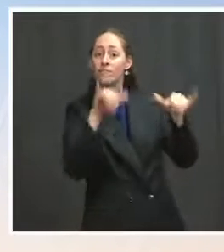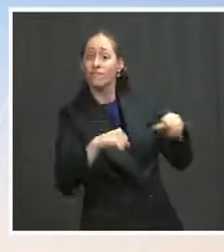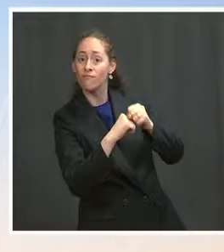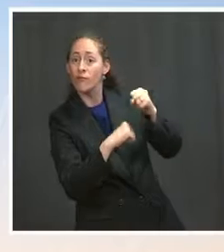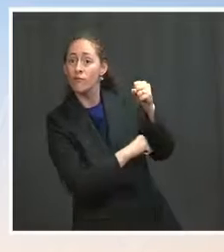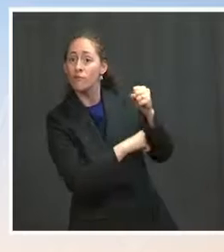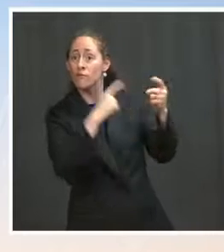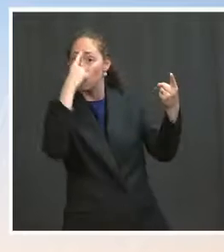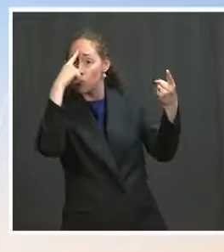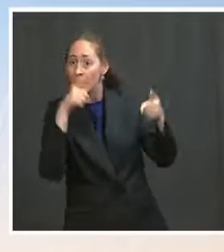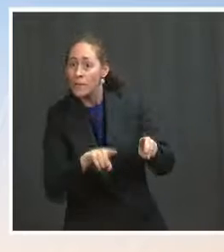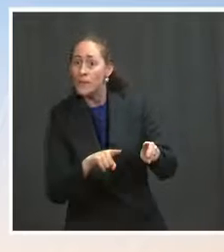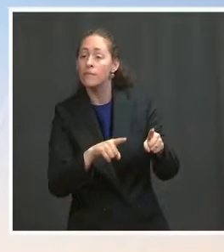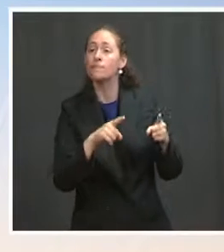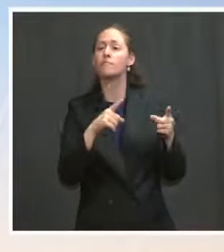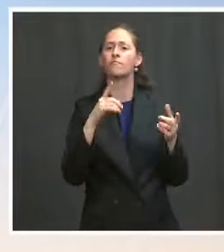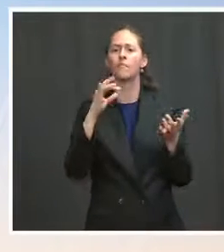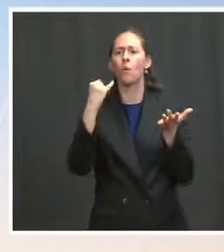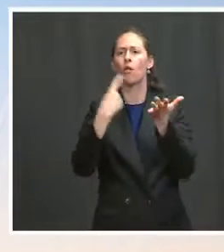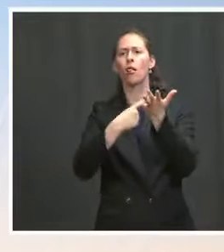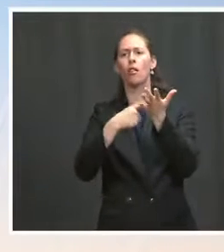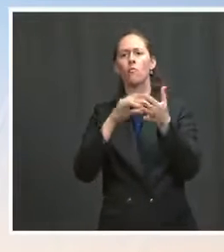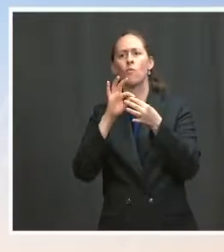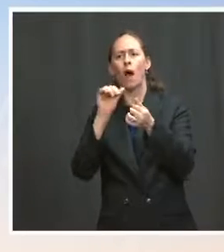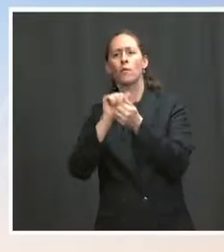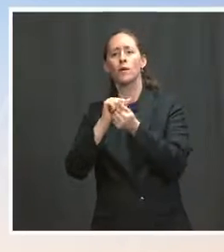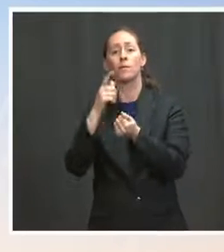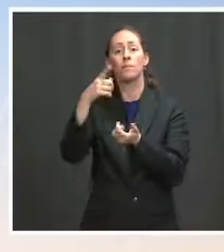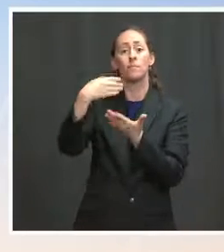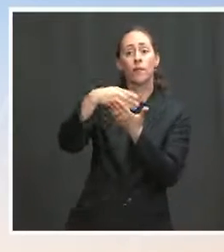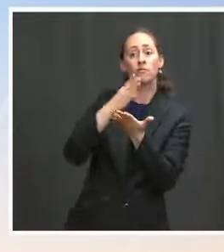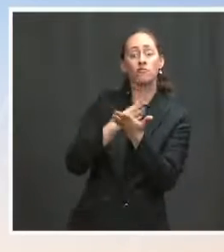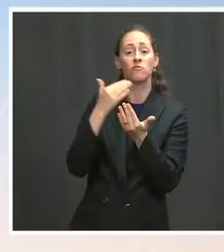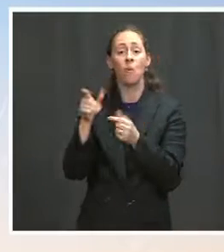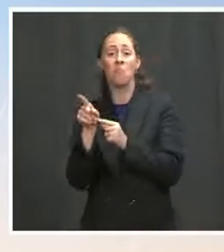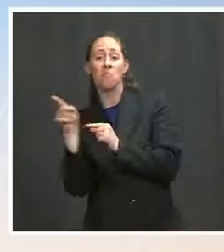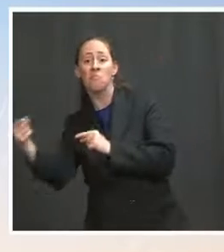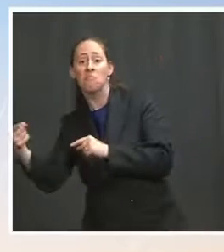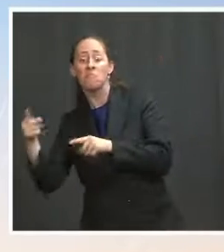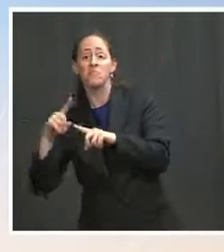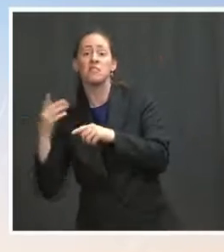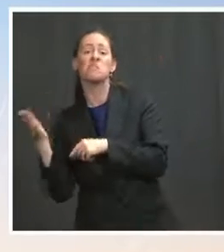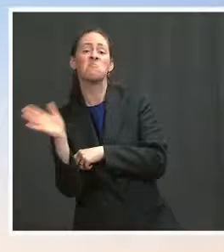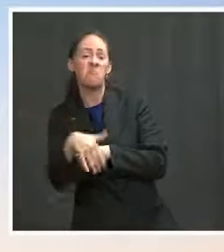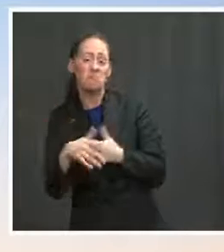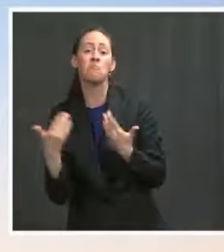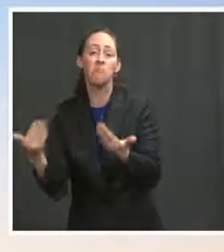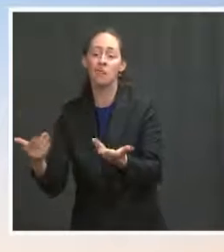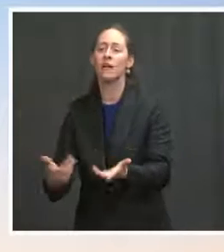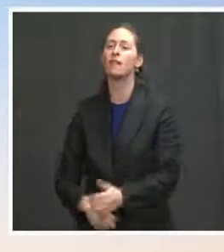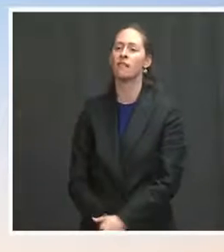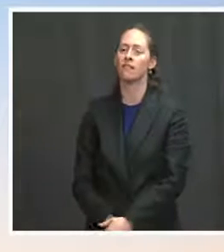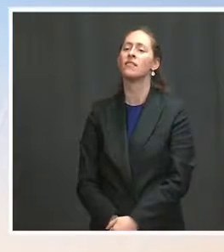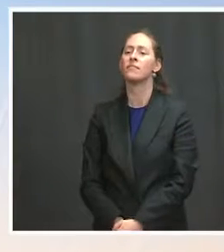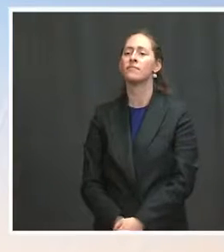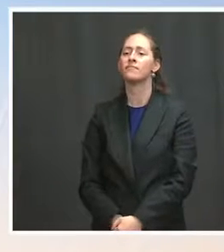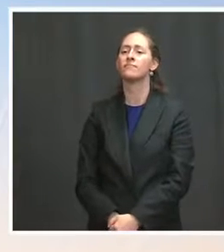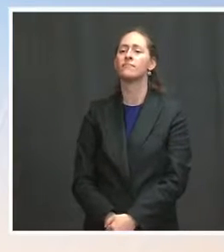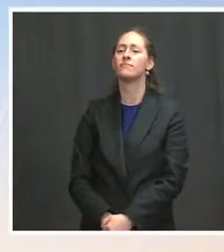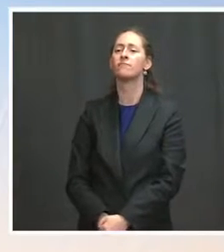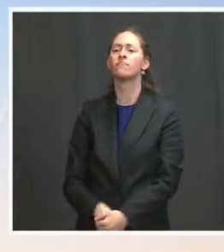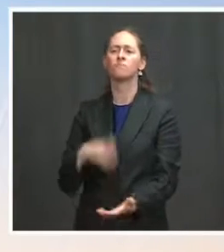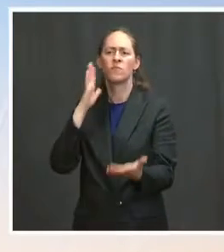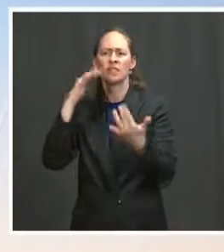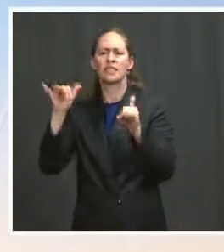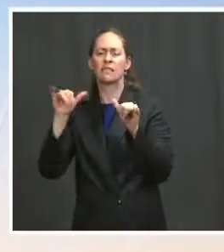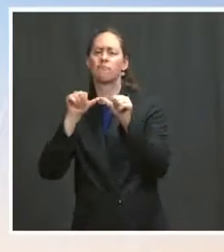reconciliation process that's also moving forward. And he will continue to on his work to protect the sacred right to vote. You'll hear from